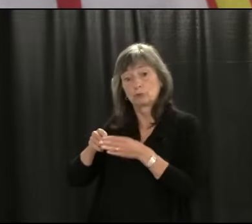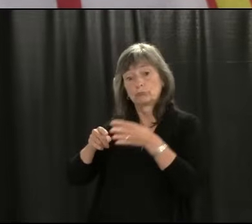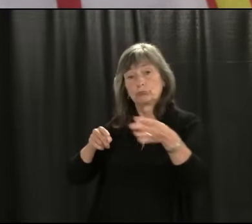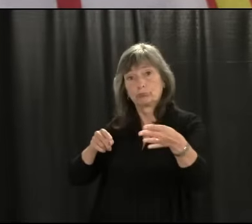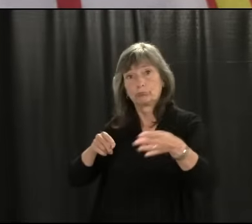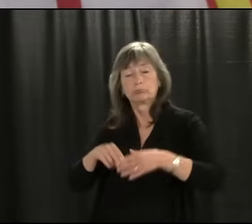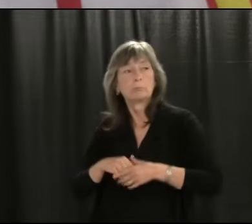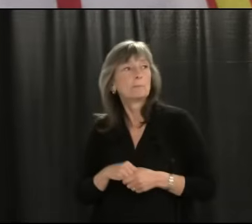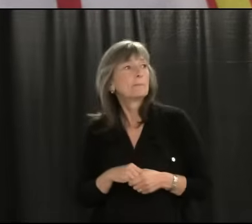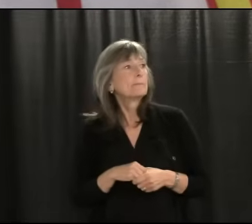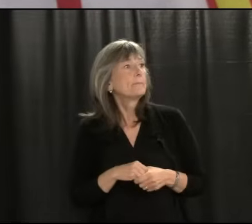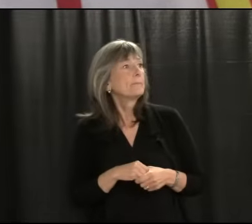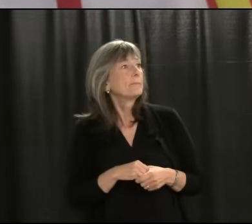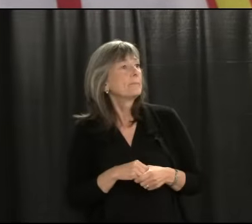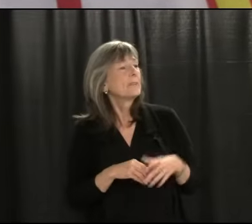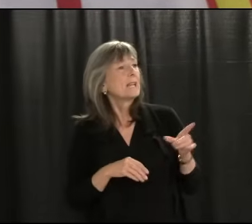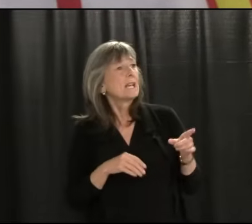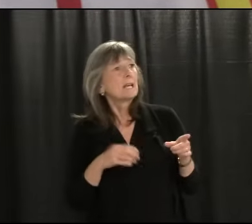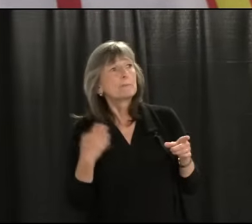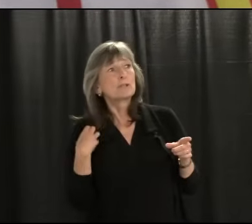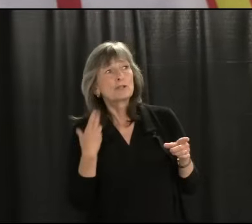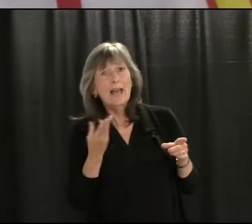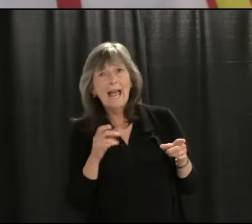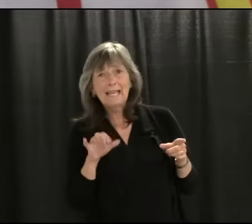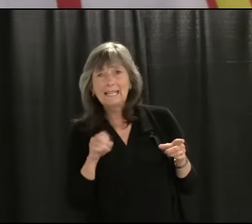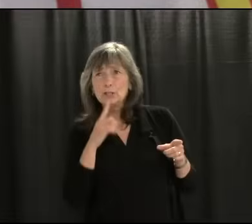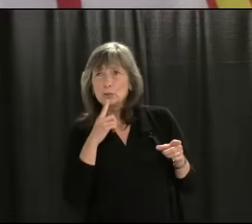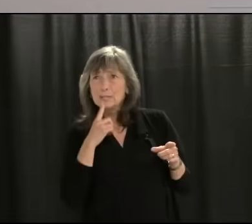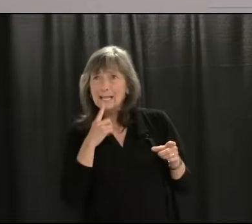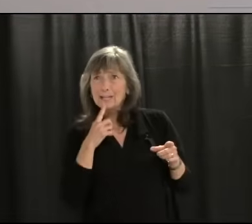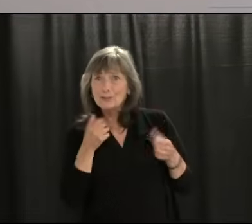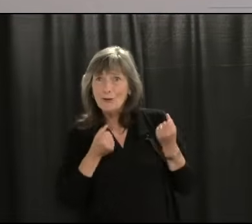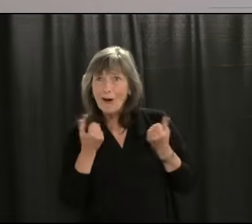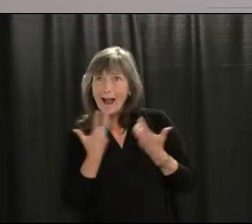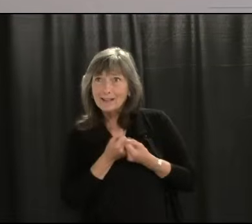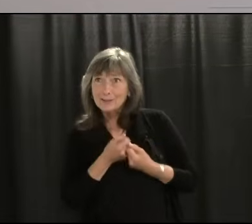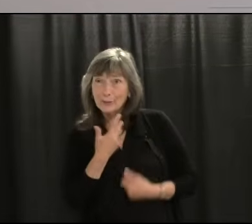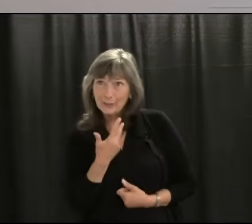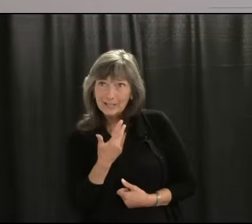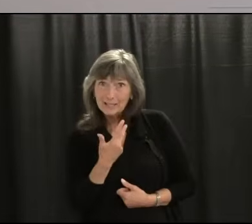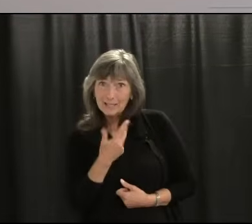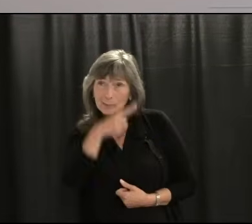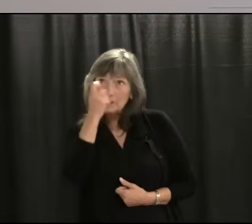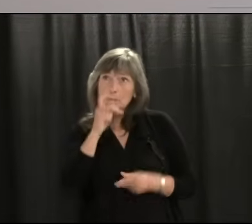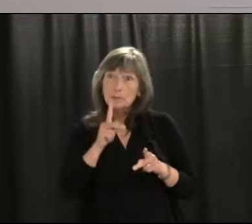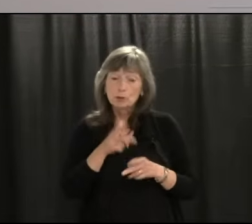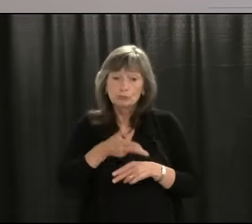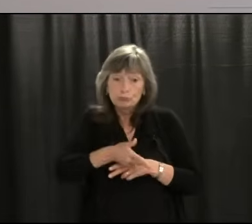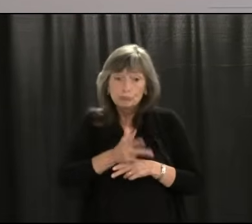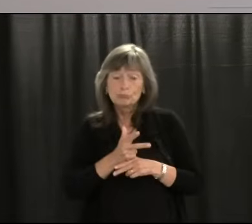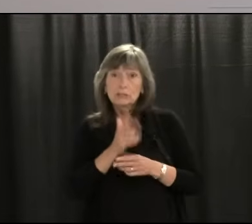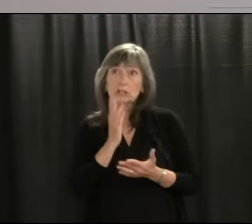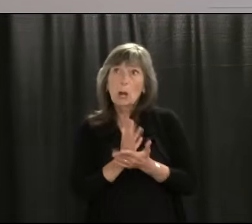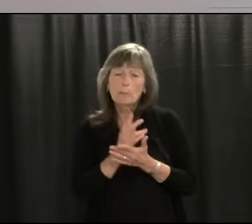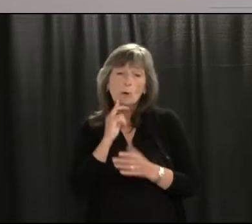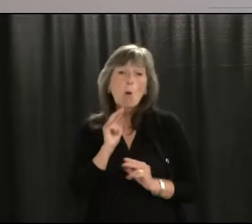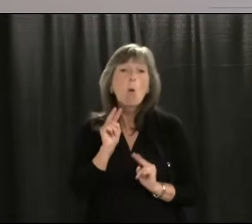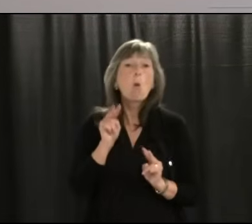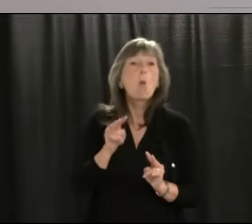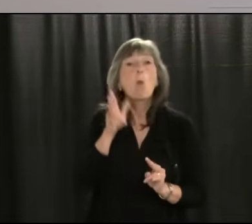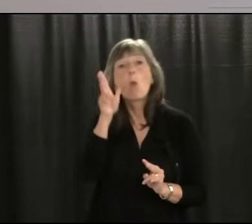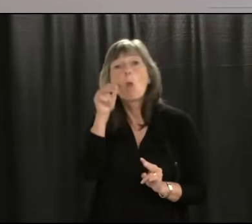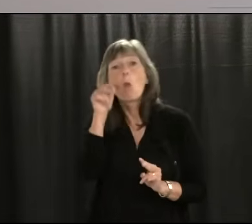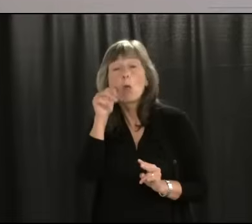Minister Haggett, you mentioned there being 3 accidents, and people maybe looking at the fires. Can you expand on that? And, you know, are these people